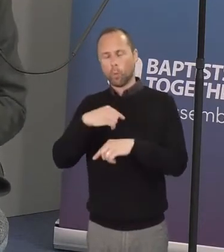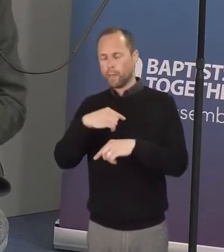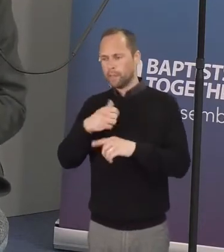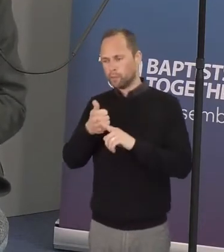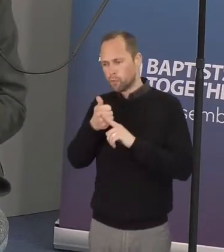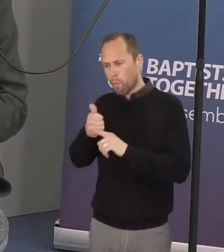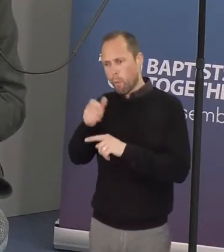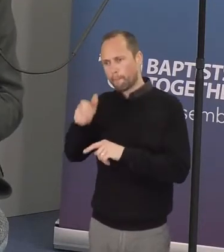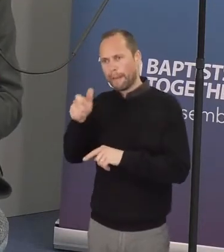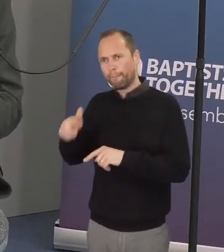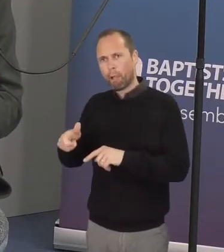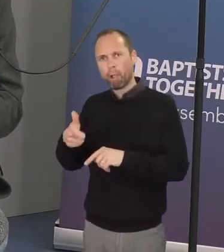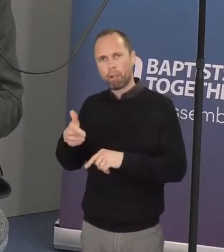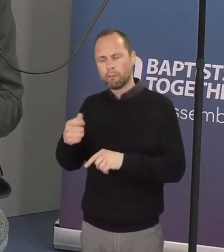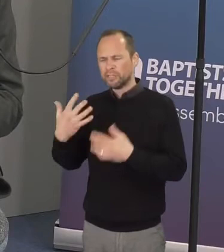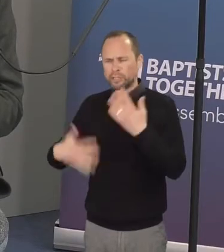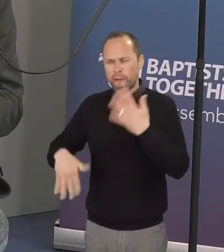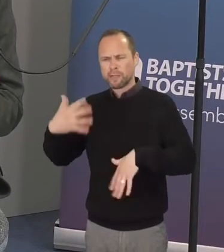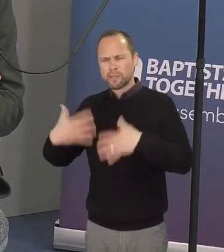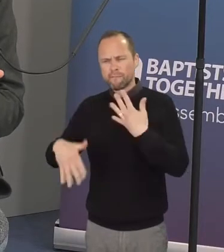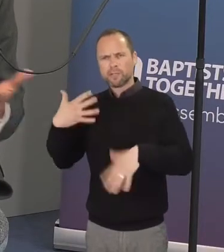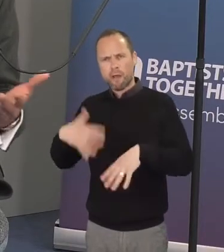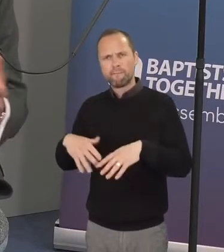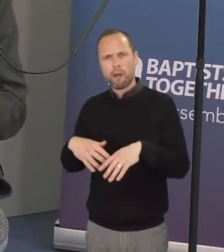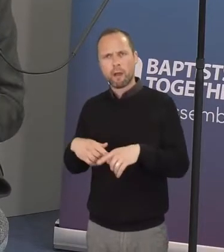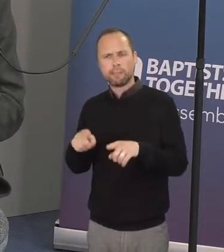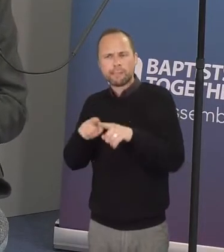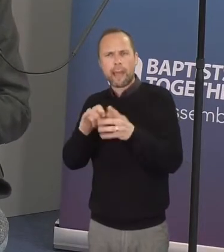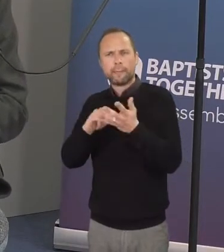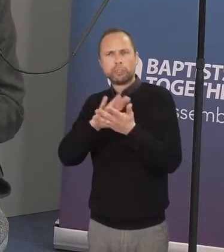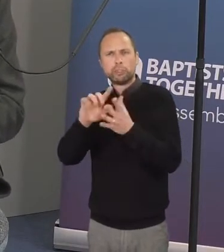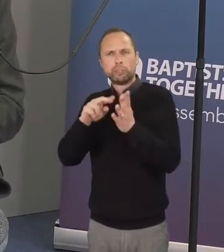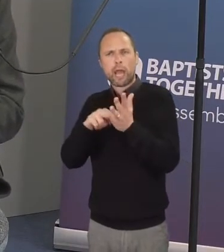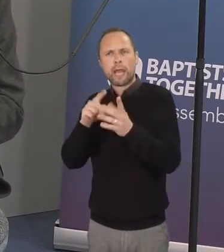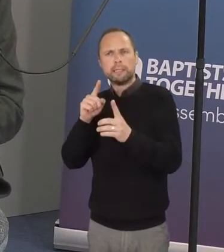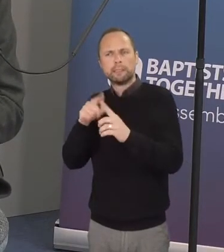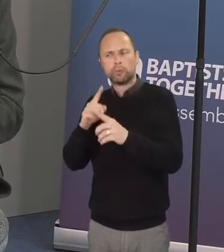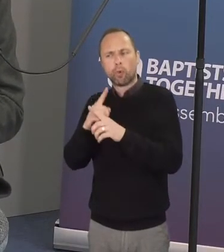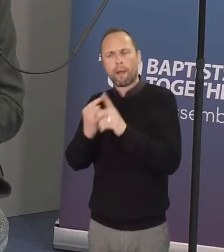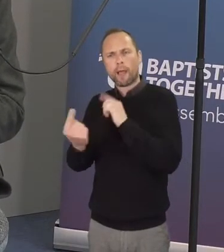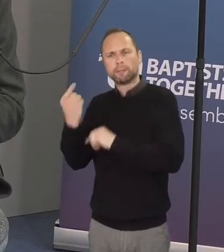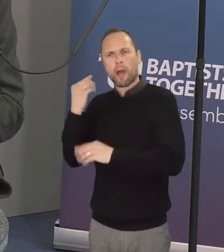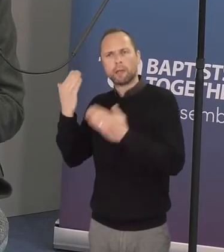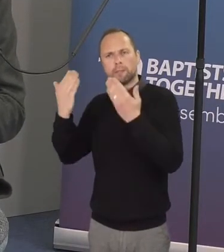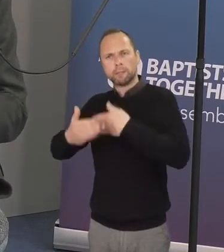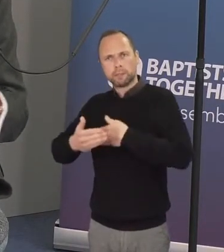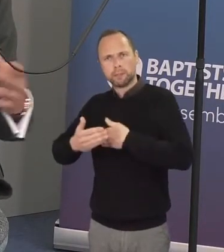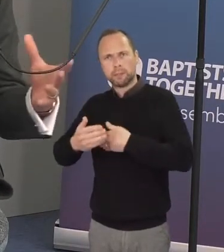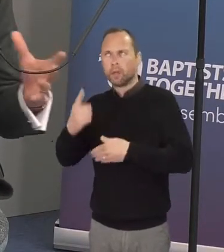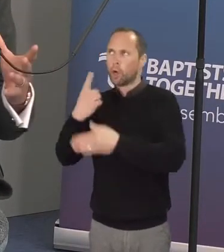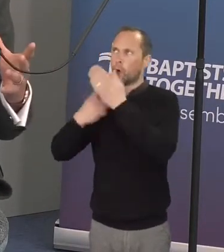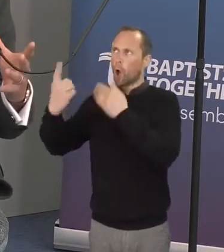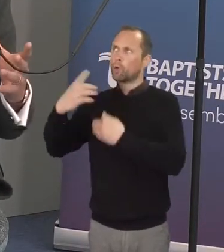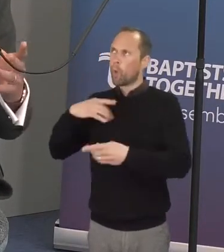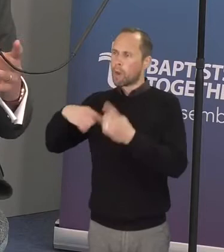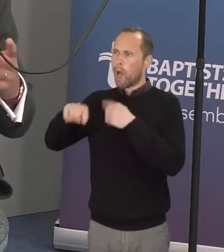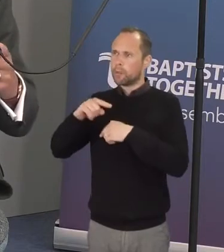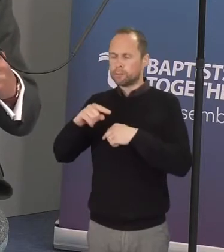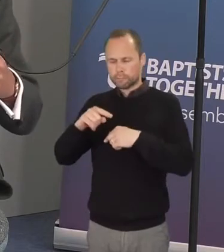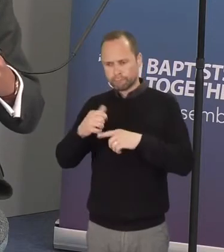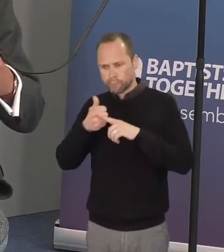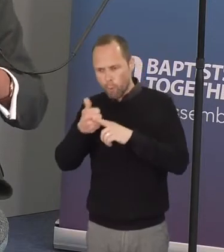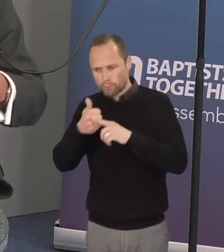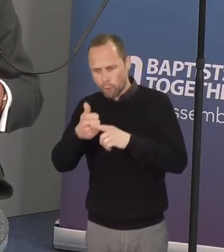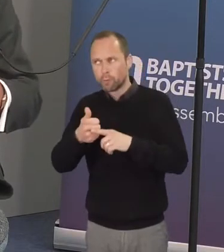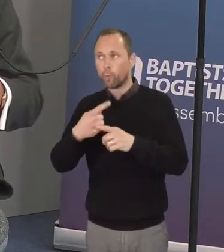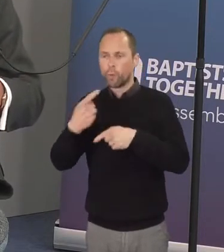said last night, for as long as God calls us to do so. And so as this last season draws to a